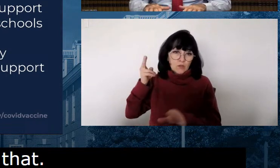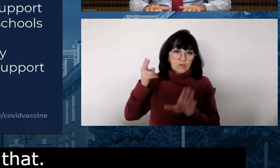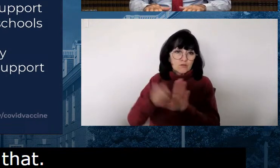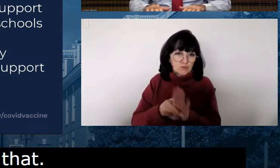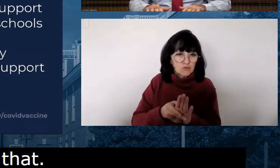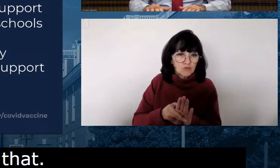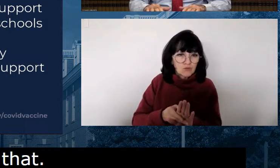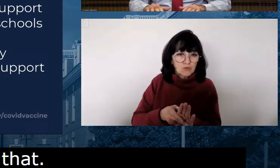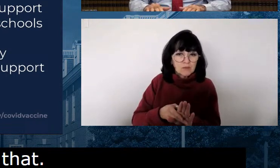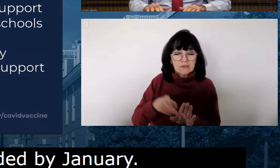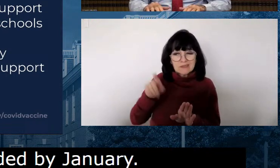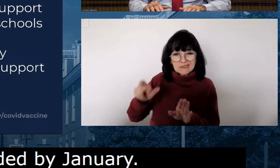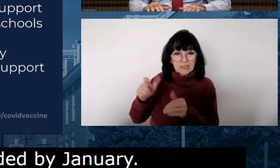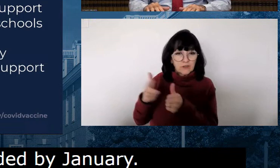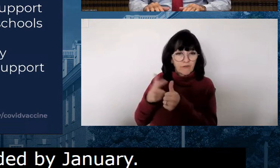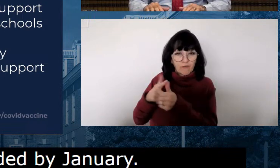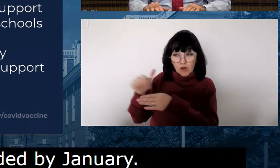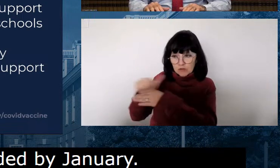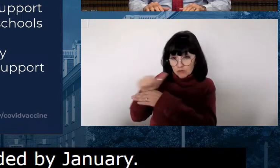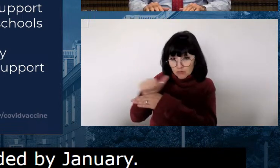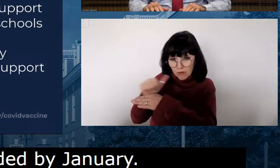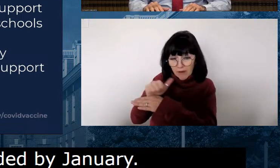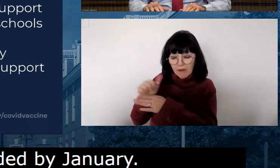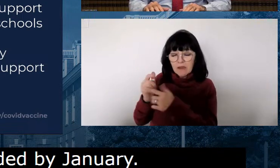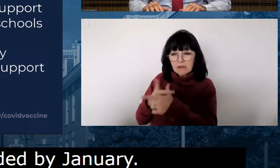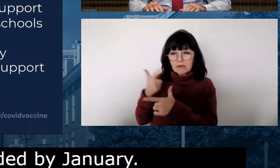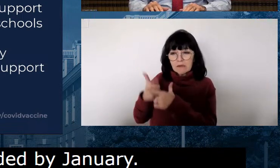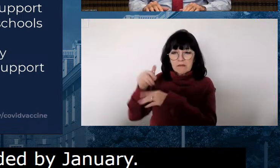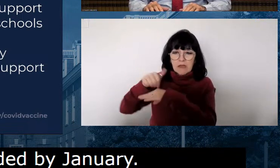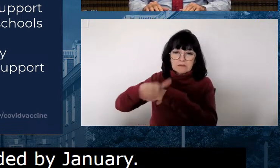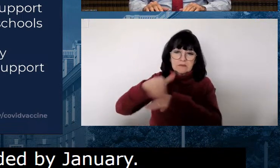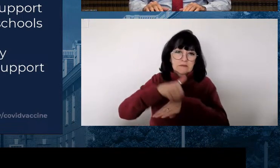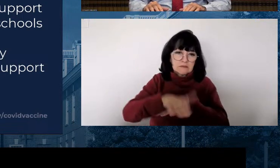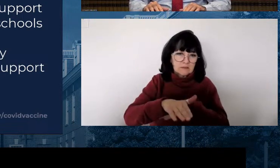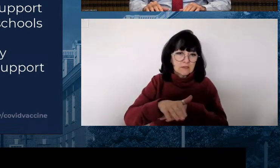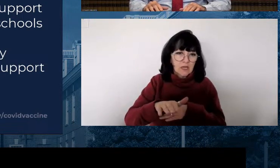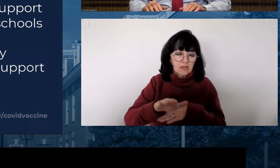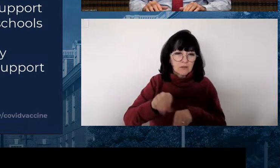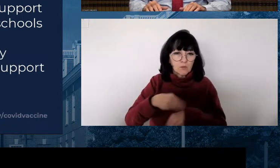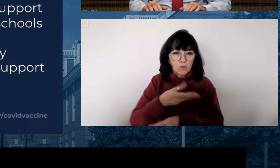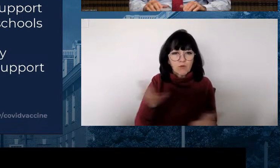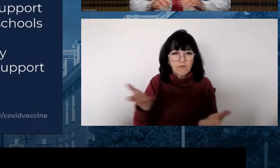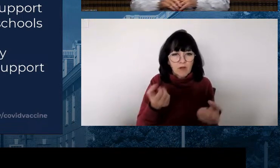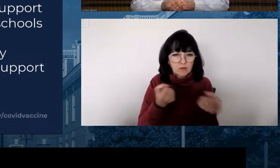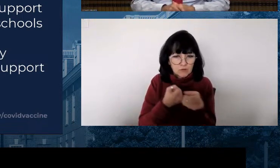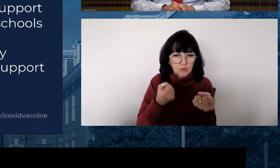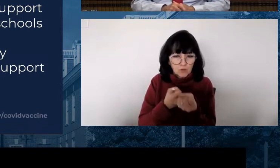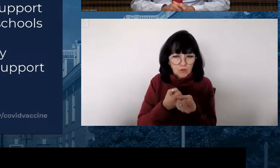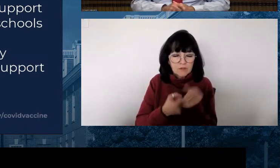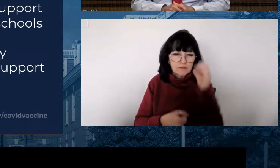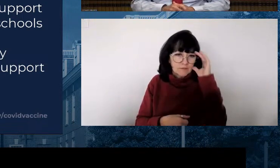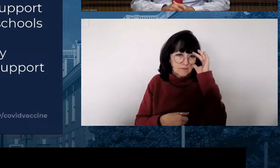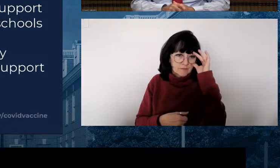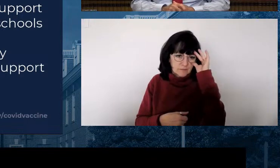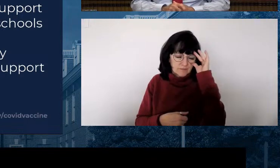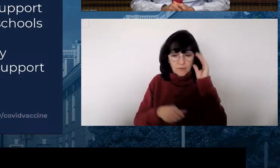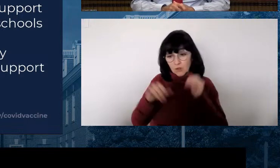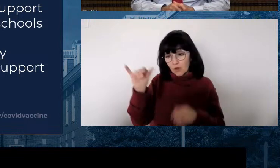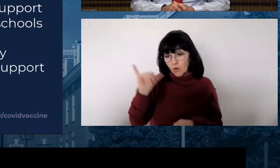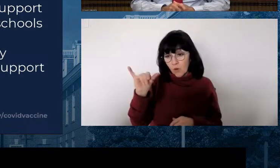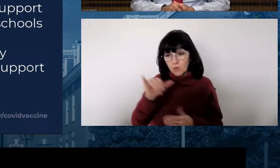folks trained up so that they can provide the support. We're also doing additional contact tracing in